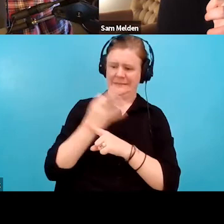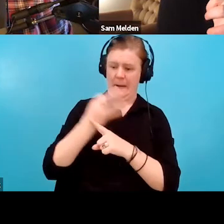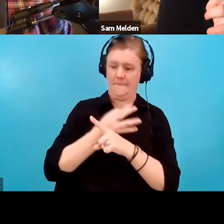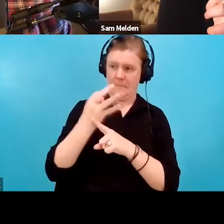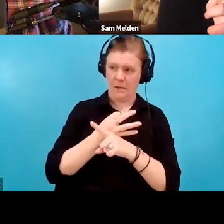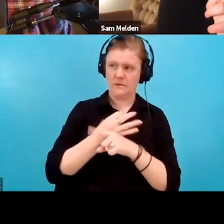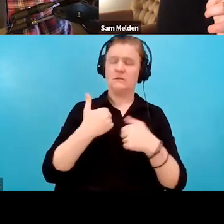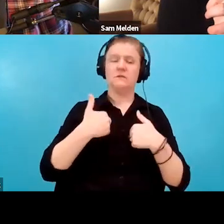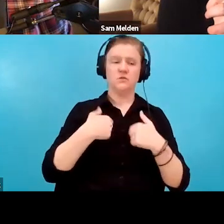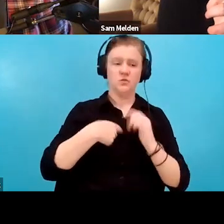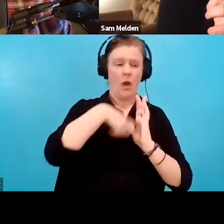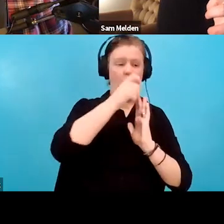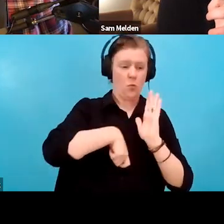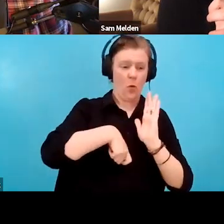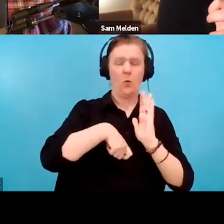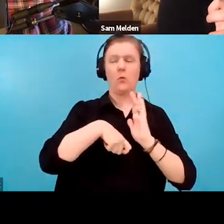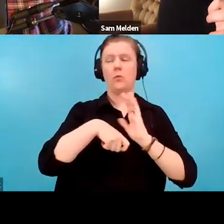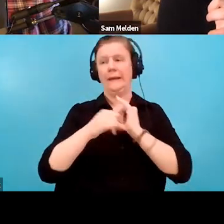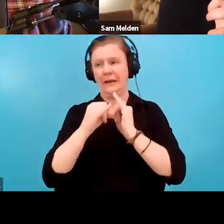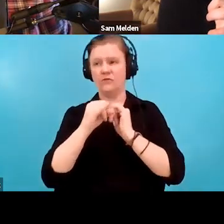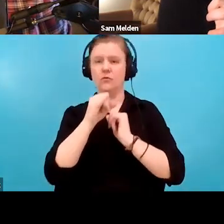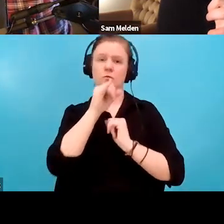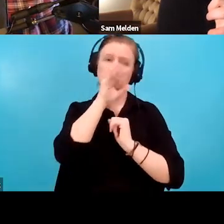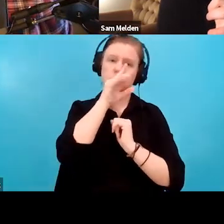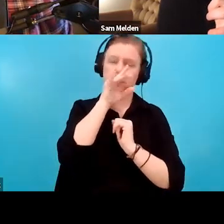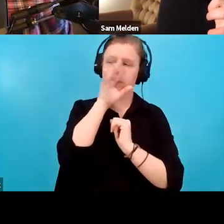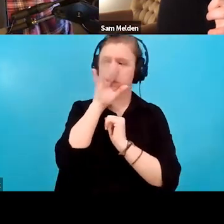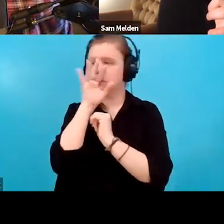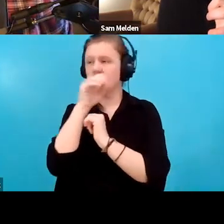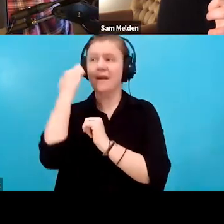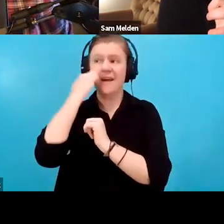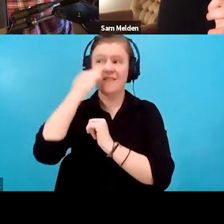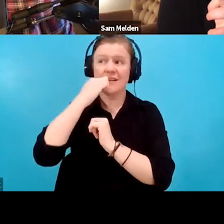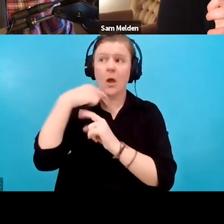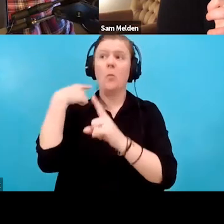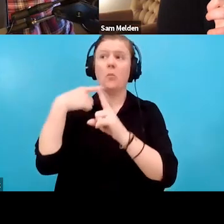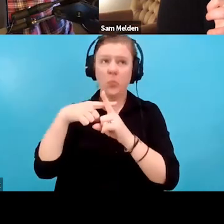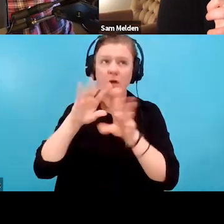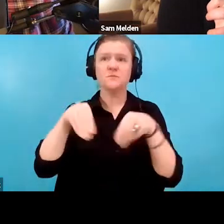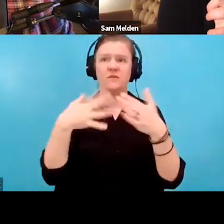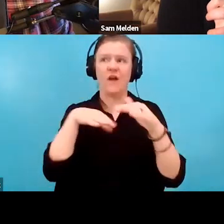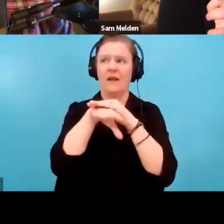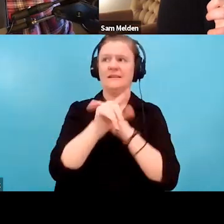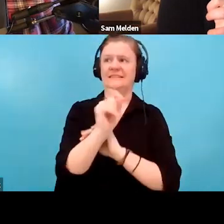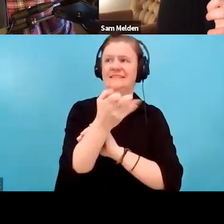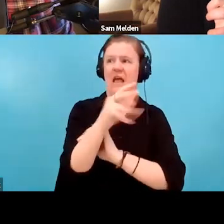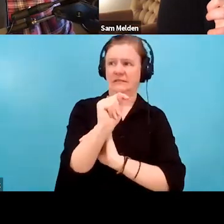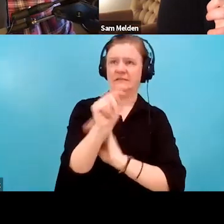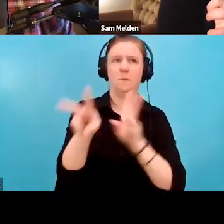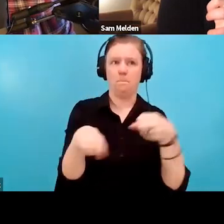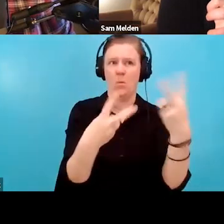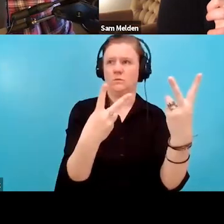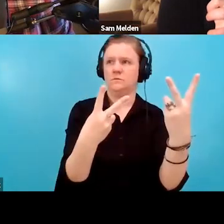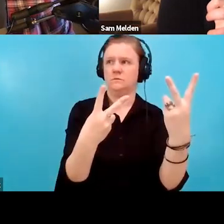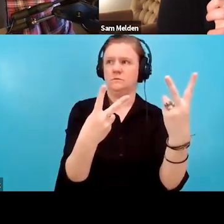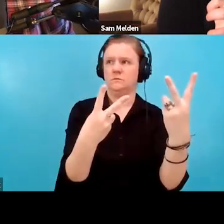the podcast, delivering the podcast every day, every weekday. It was a news podcast. So the way I dealt with that issue was I